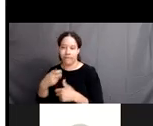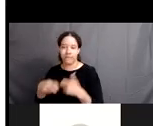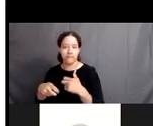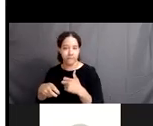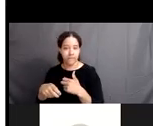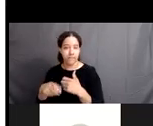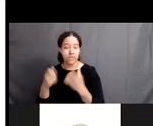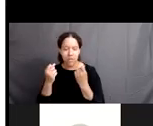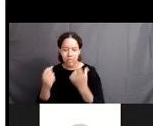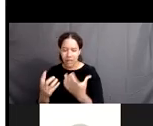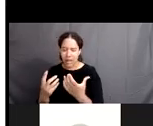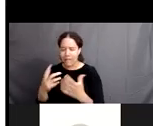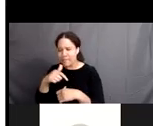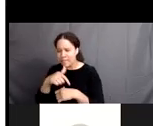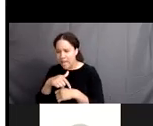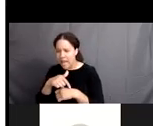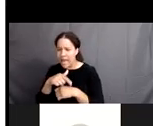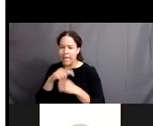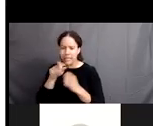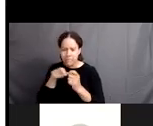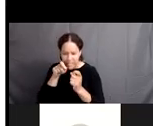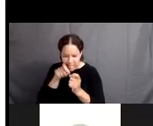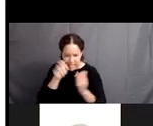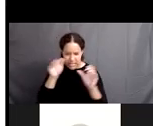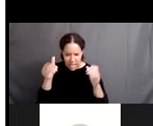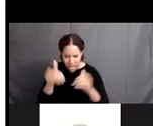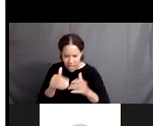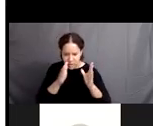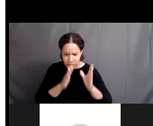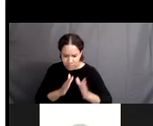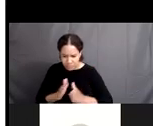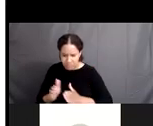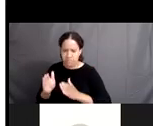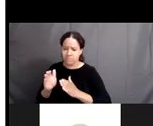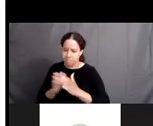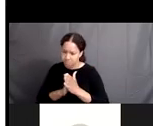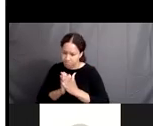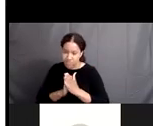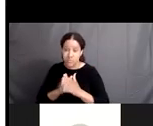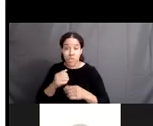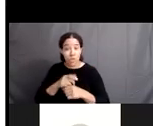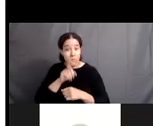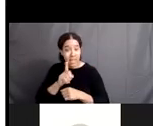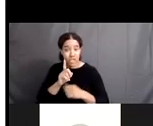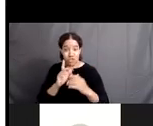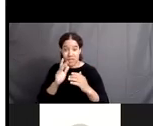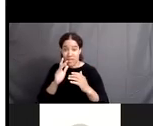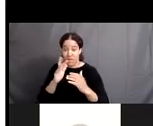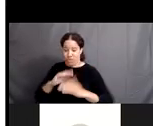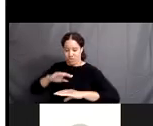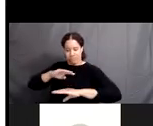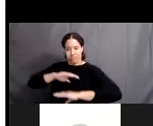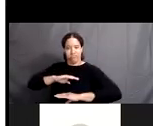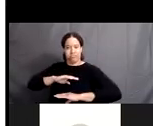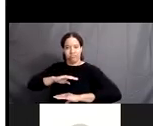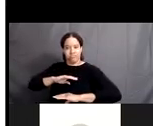lot of time. It takes meticulousness and rigor to really make sure that you're hitting all the compliance marks, and